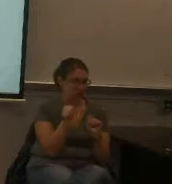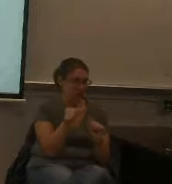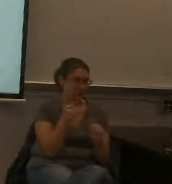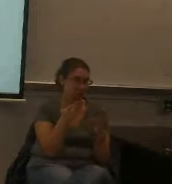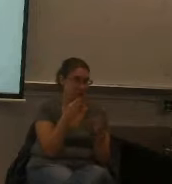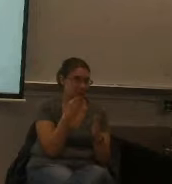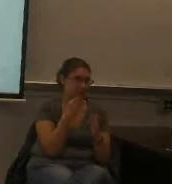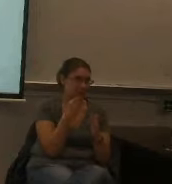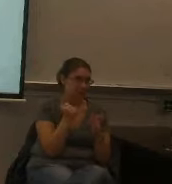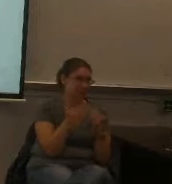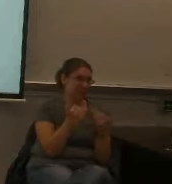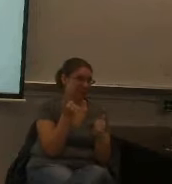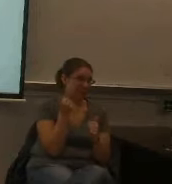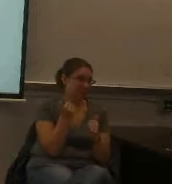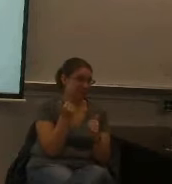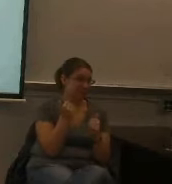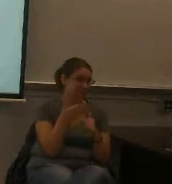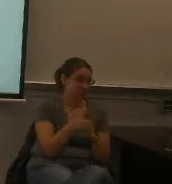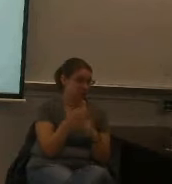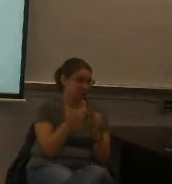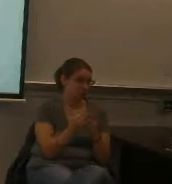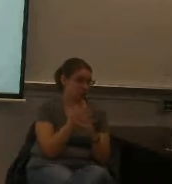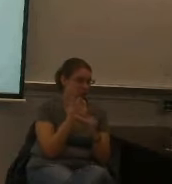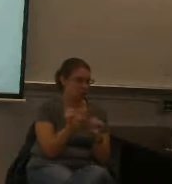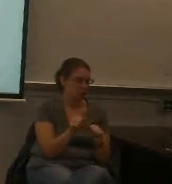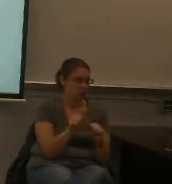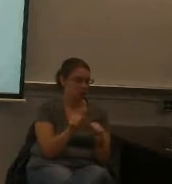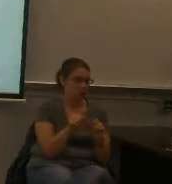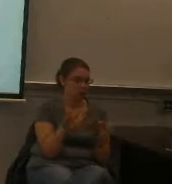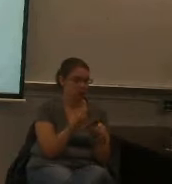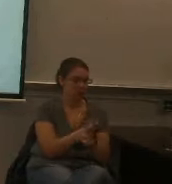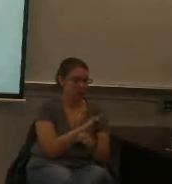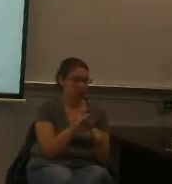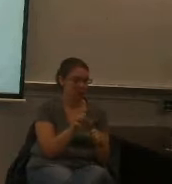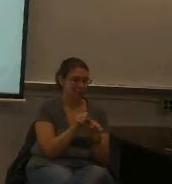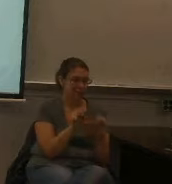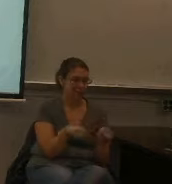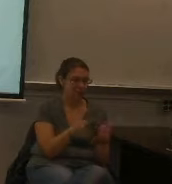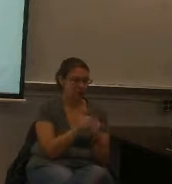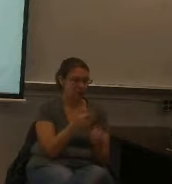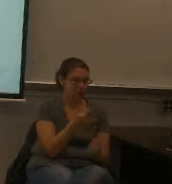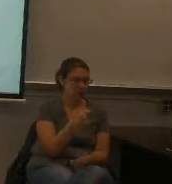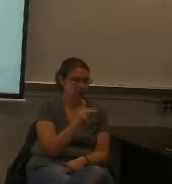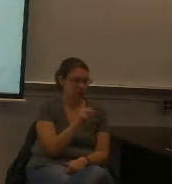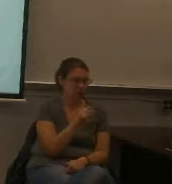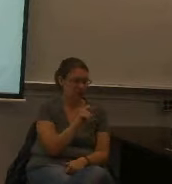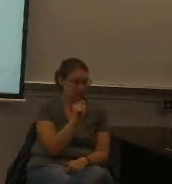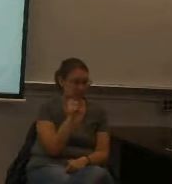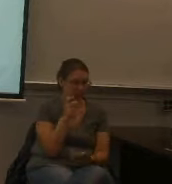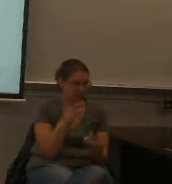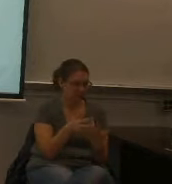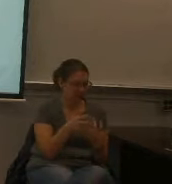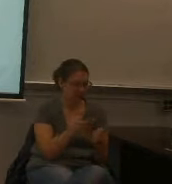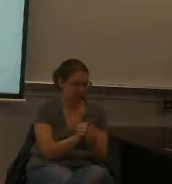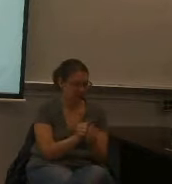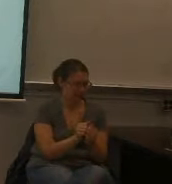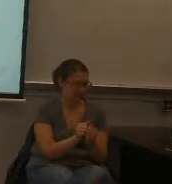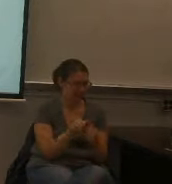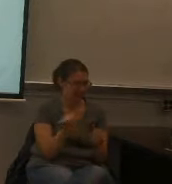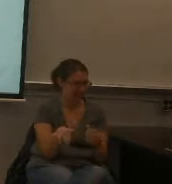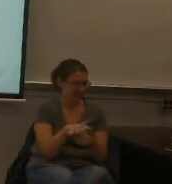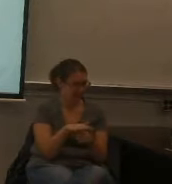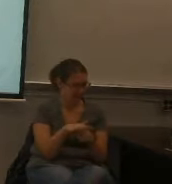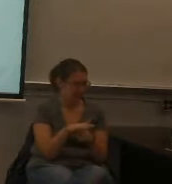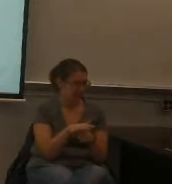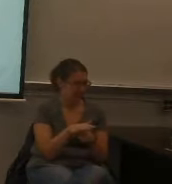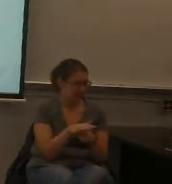the best, easiest species to grow, you could swamp the system with genetics that aren't favorable to the long-term maintenance of that species.